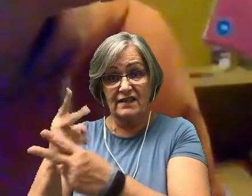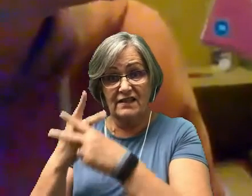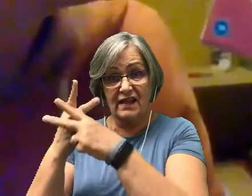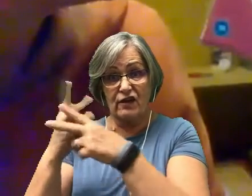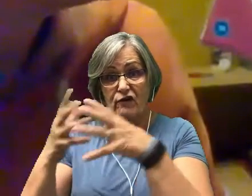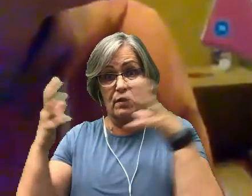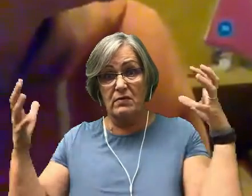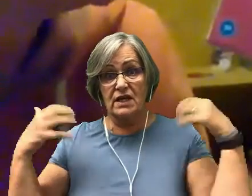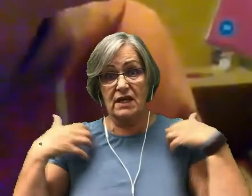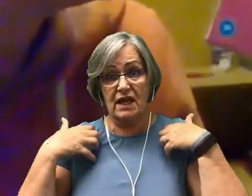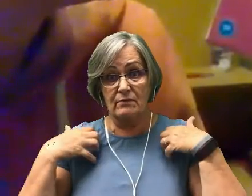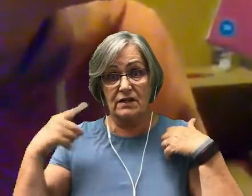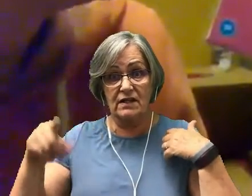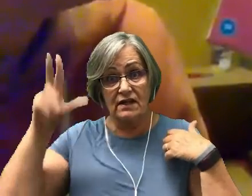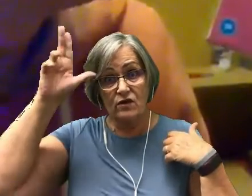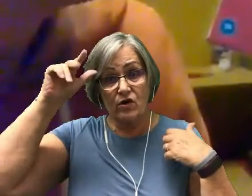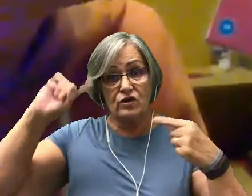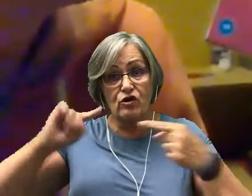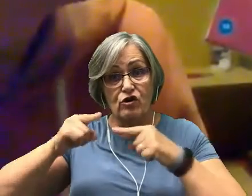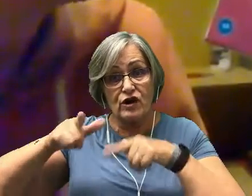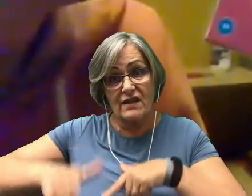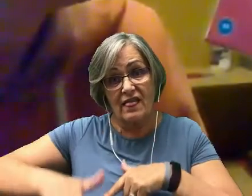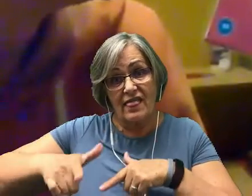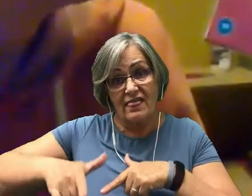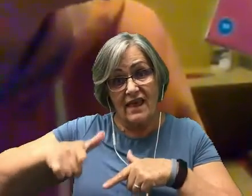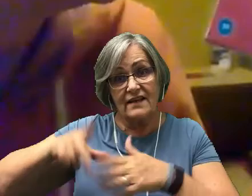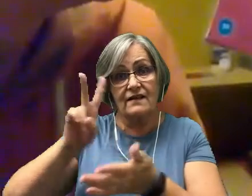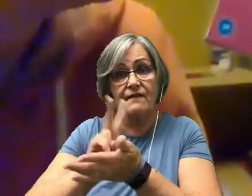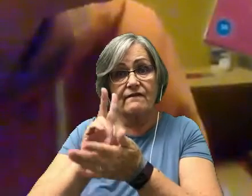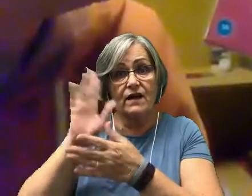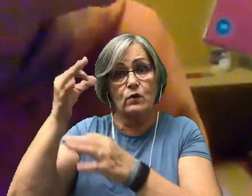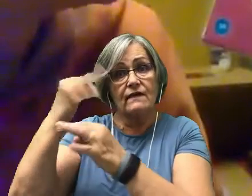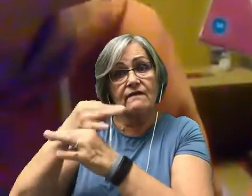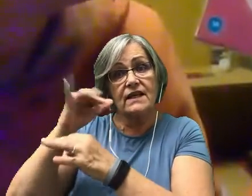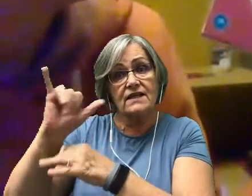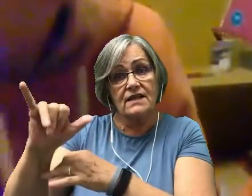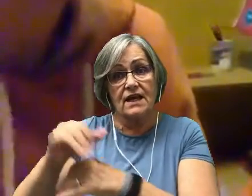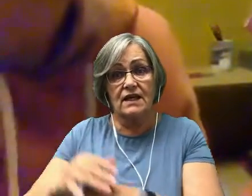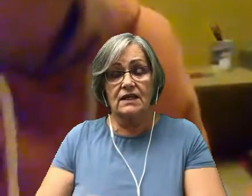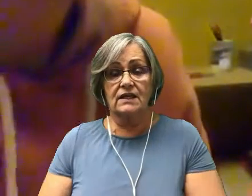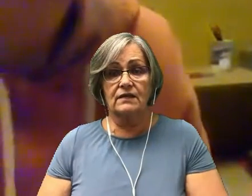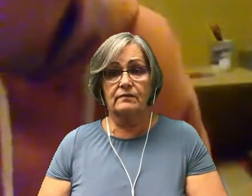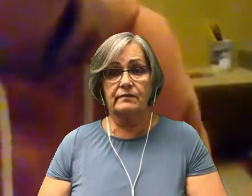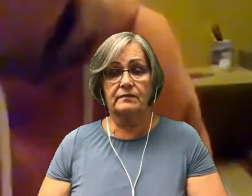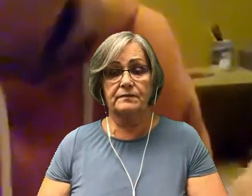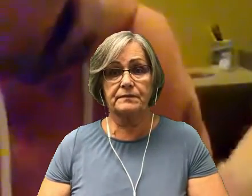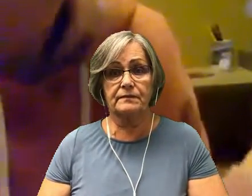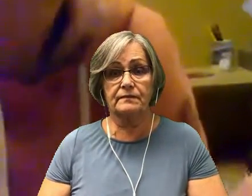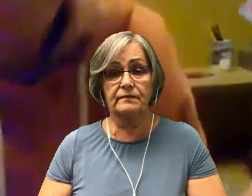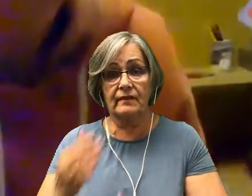Some vets treat big animals. This horse hurt its leg. The vet will fix it.